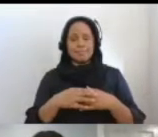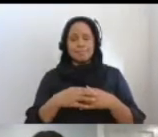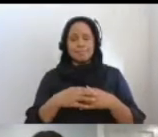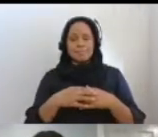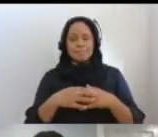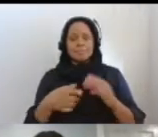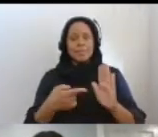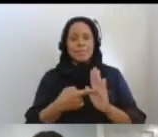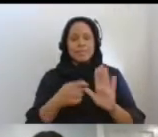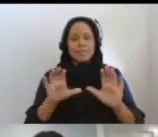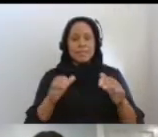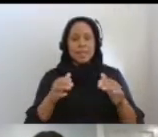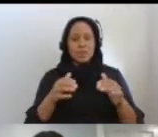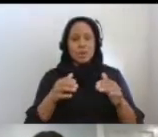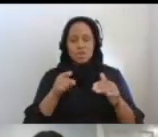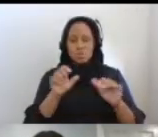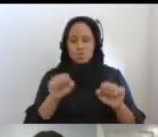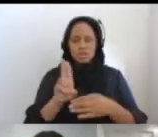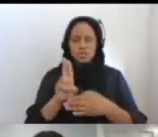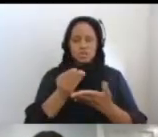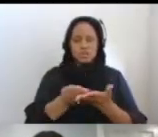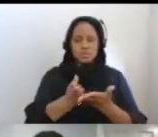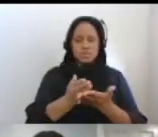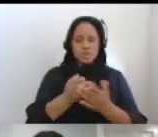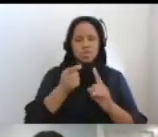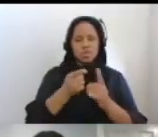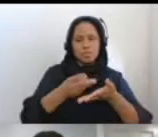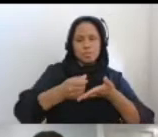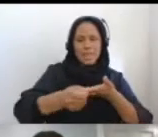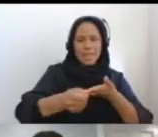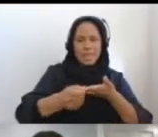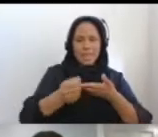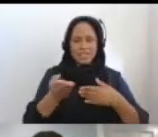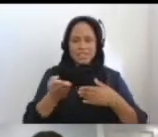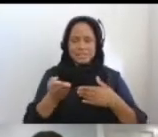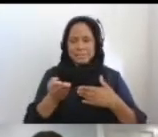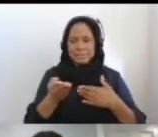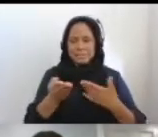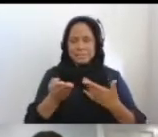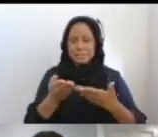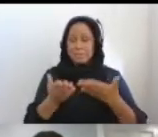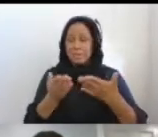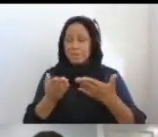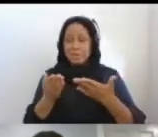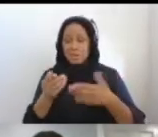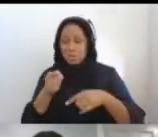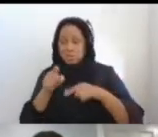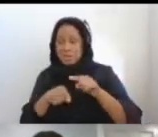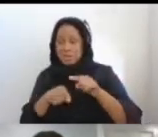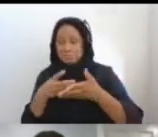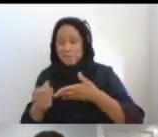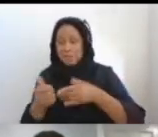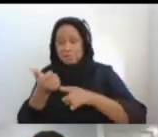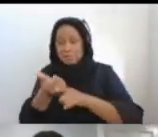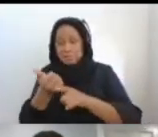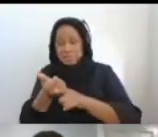you can use the budget to pay for things that you can't otherwise pay for um, through